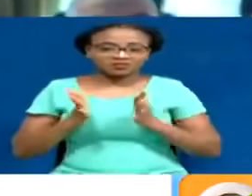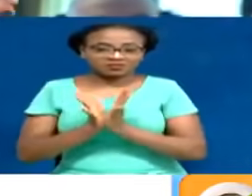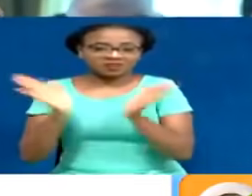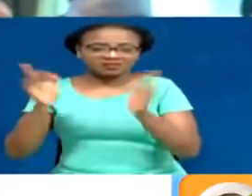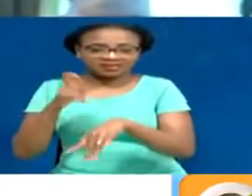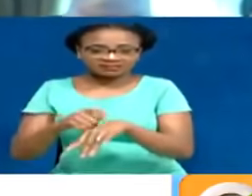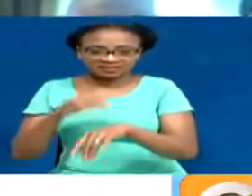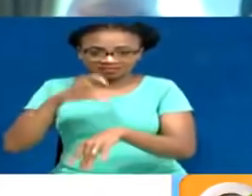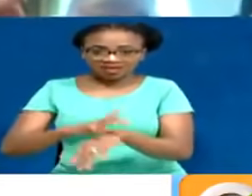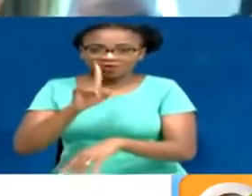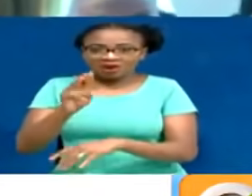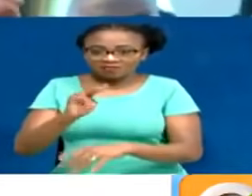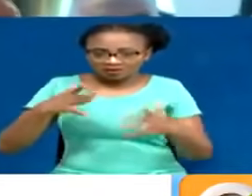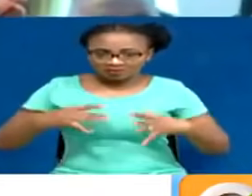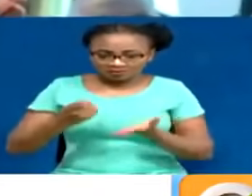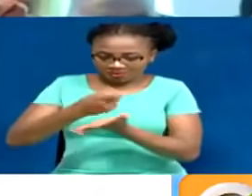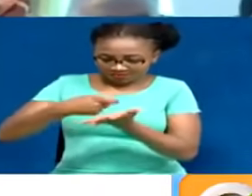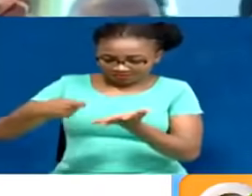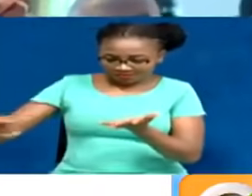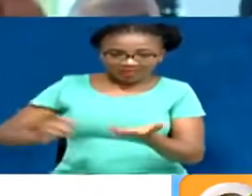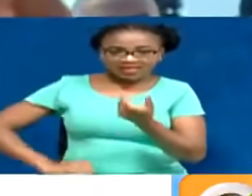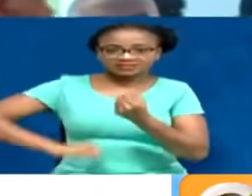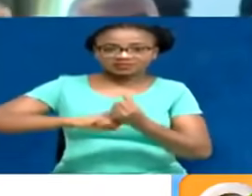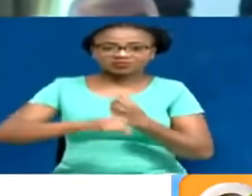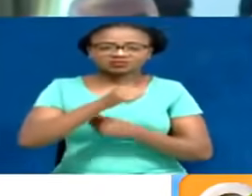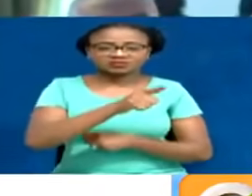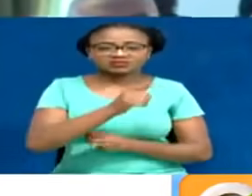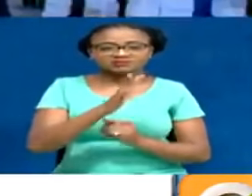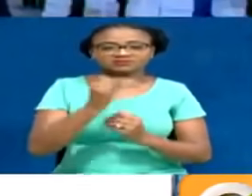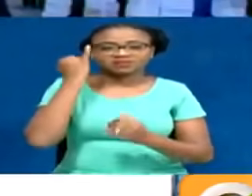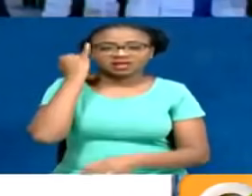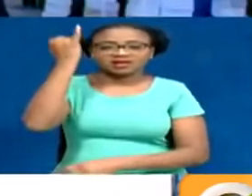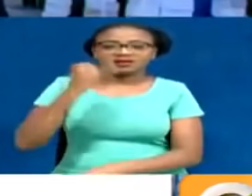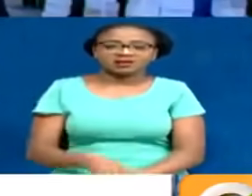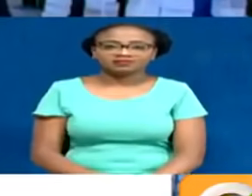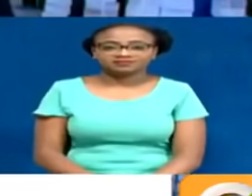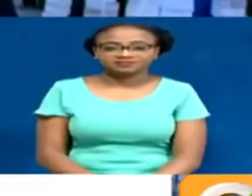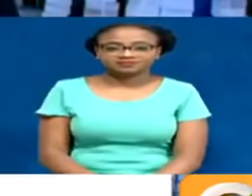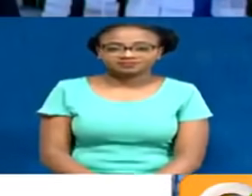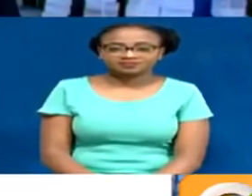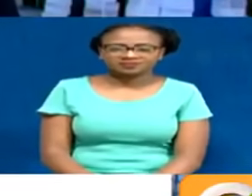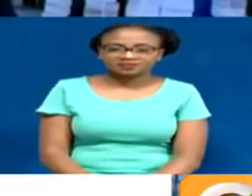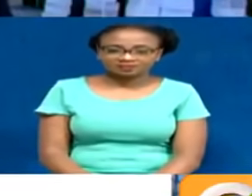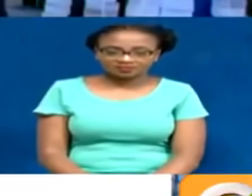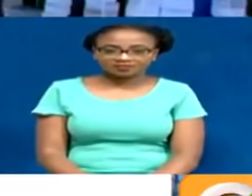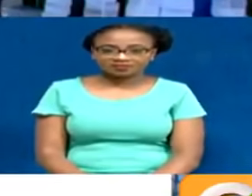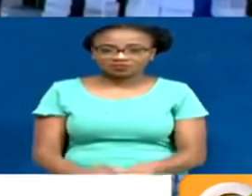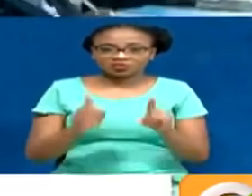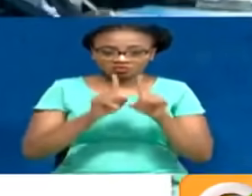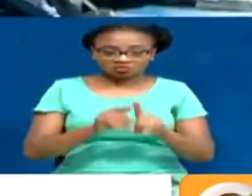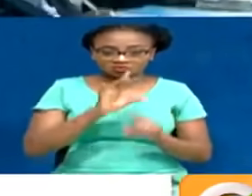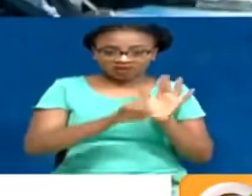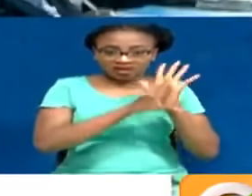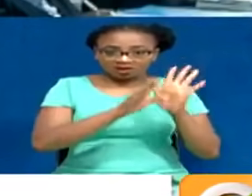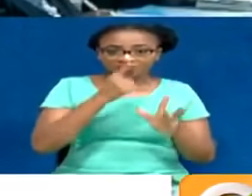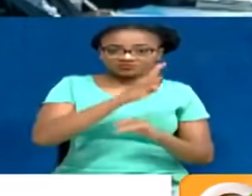get a million people endorsing the suggestion that you have. Mawakili wa BBI pamoja na wale wa Raila Odinga